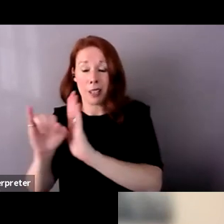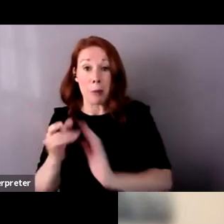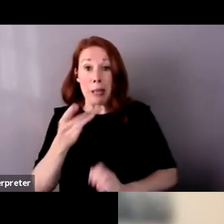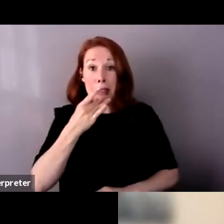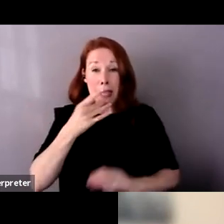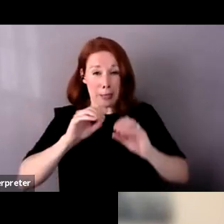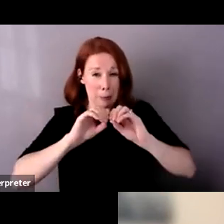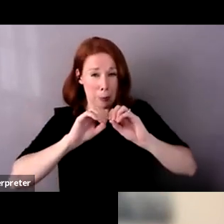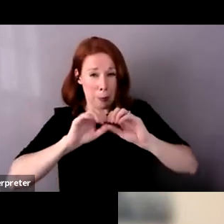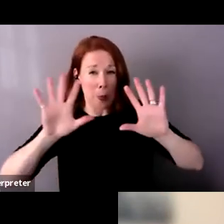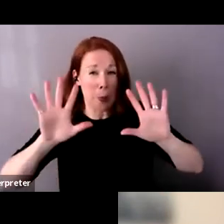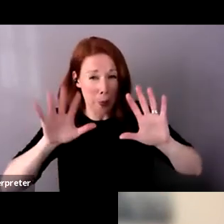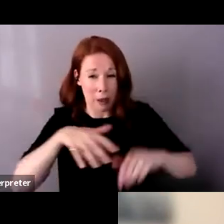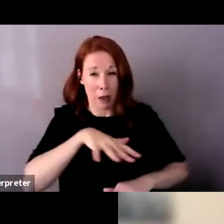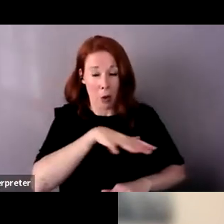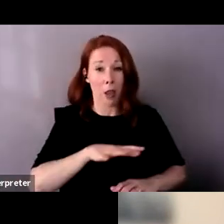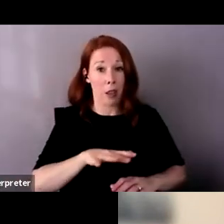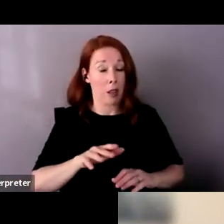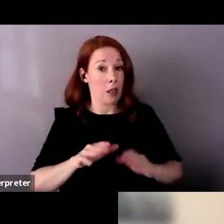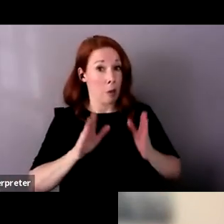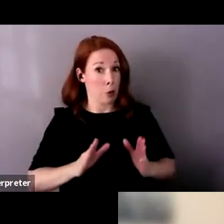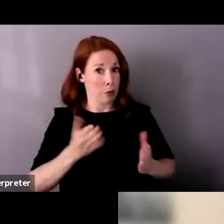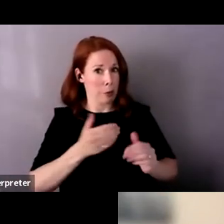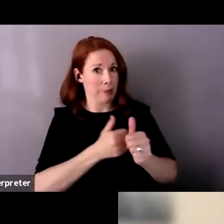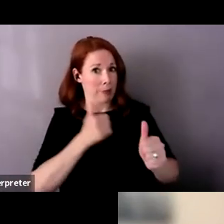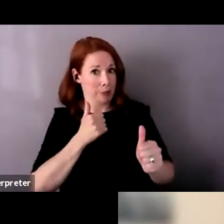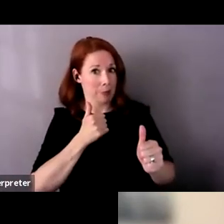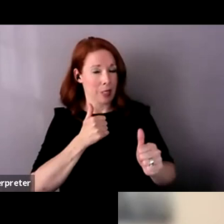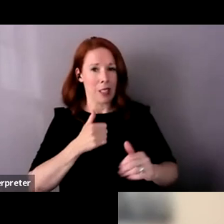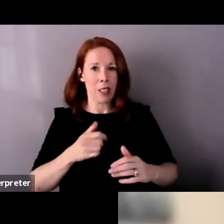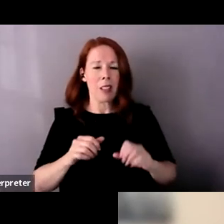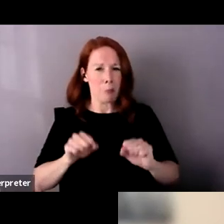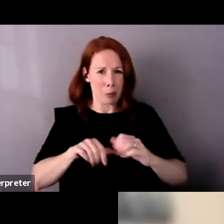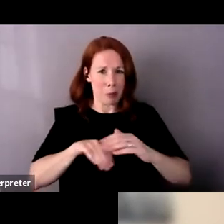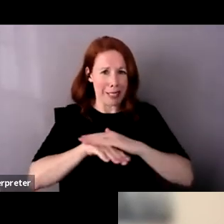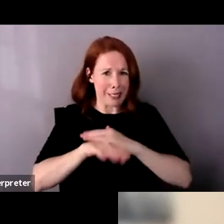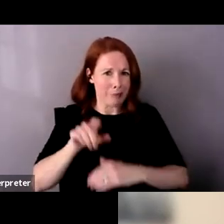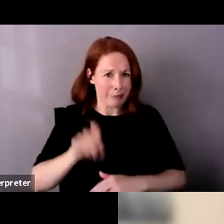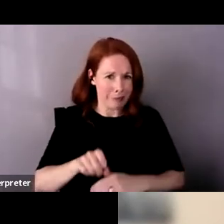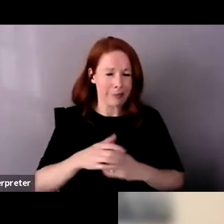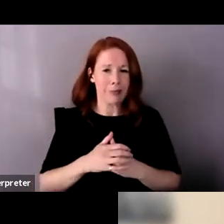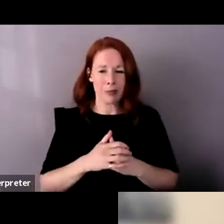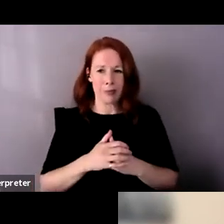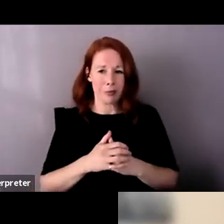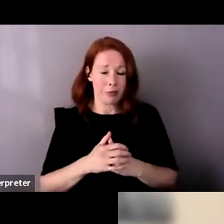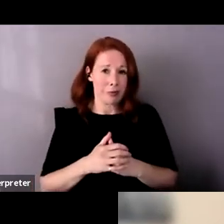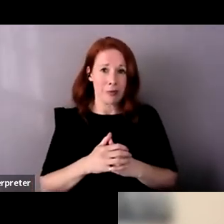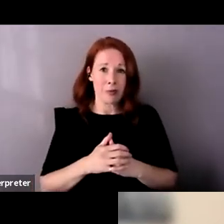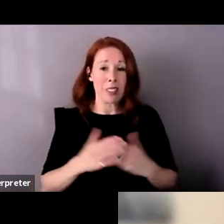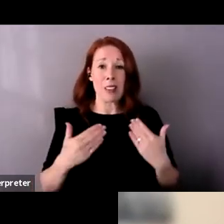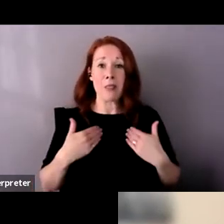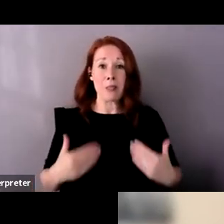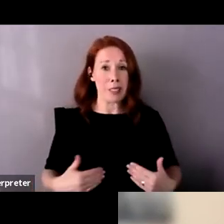lights. Things like that you anticipate, you know, there might be some accessibility needs, and just kind of going off that